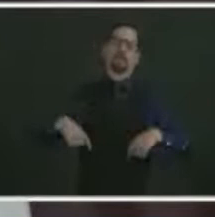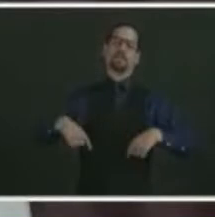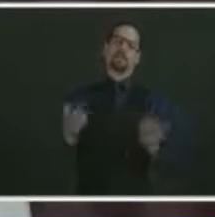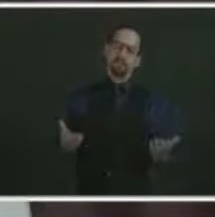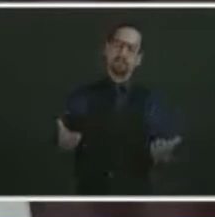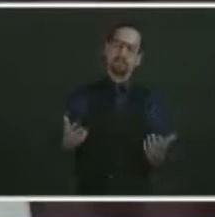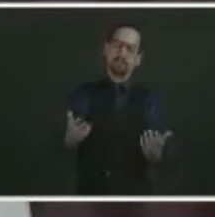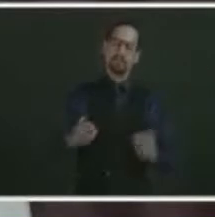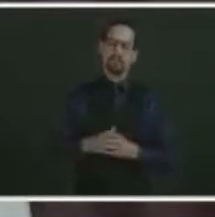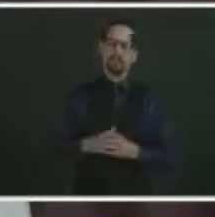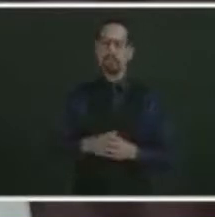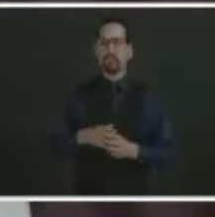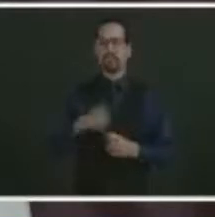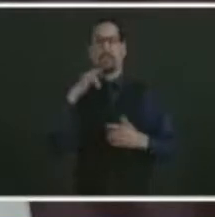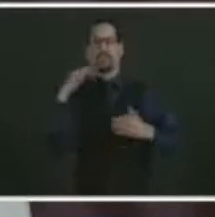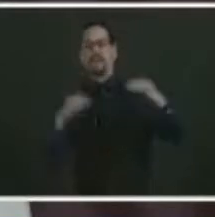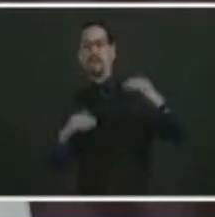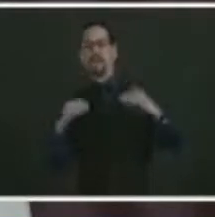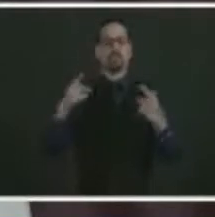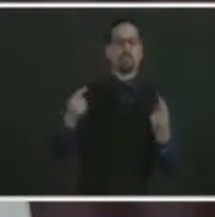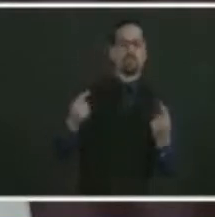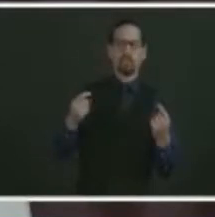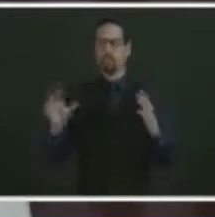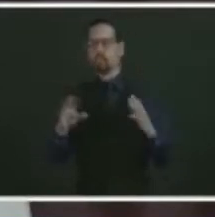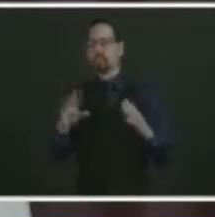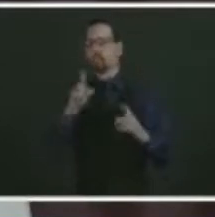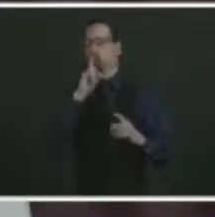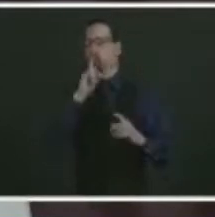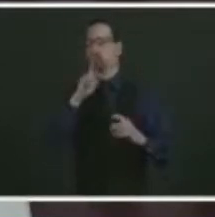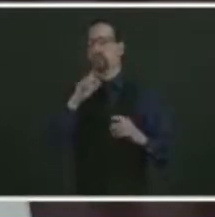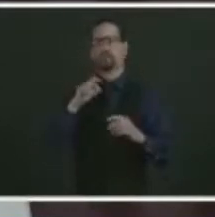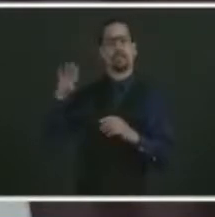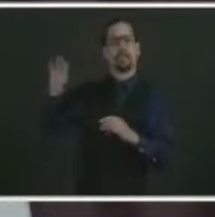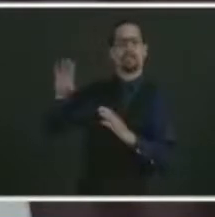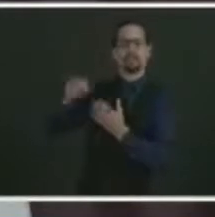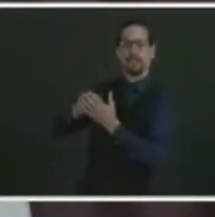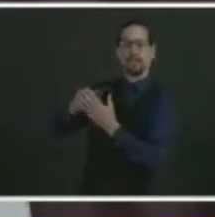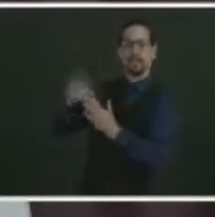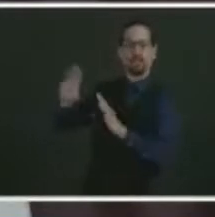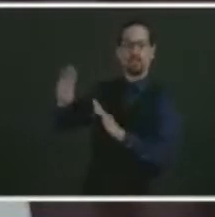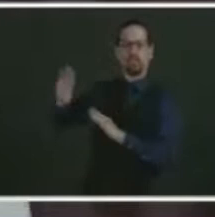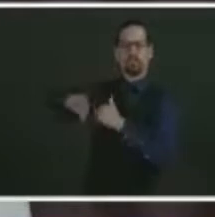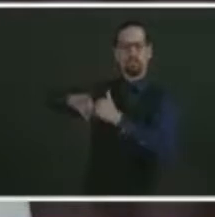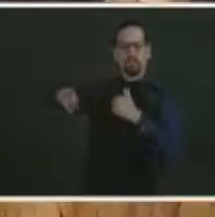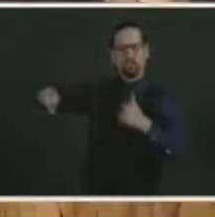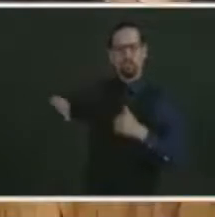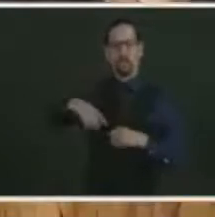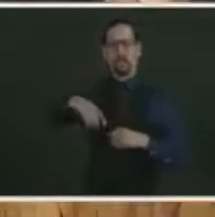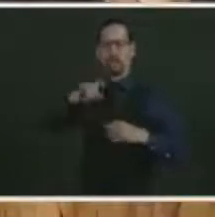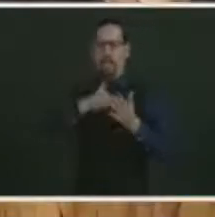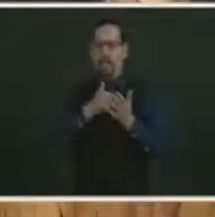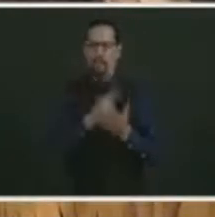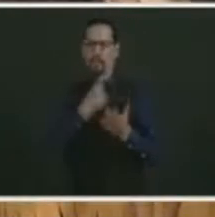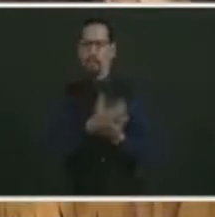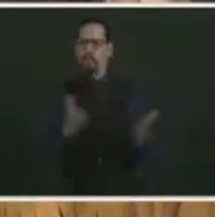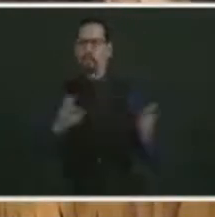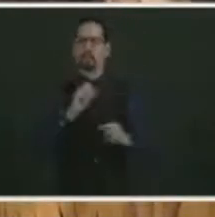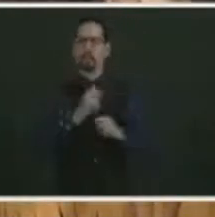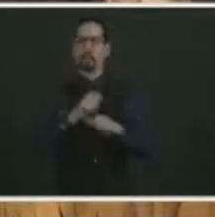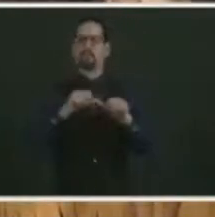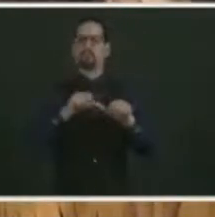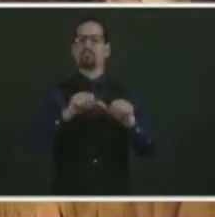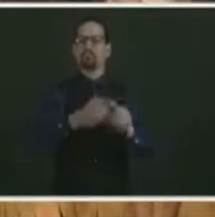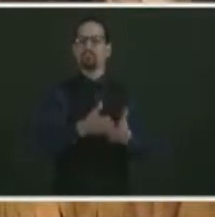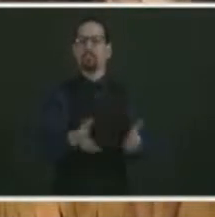the budget, but it's a good start, and it's the right thing to do right now while we wait on more news out of Washington. What other ideas are you floating right